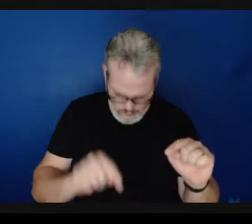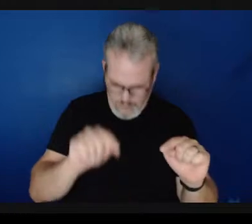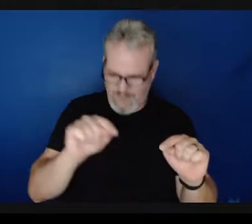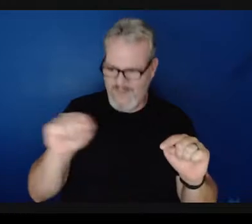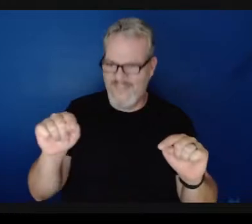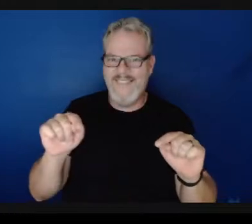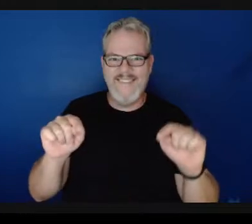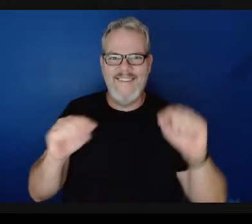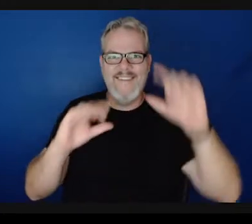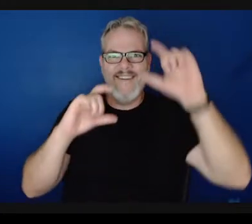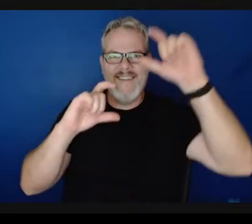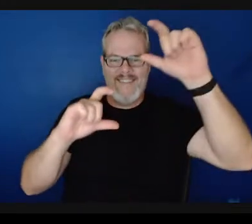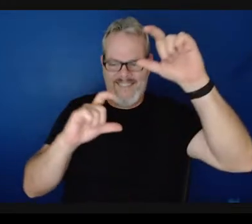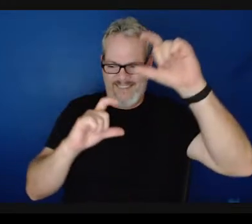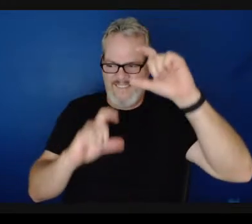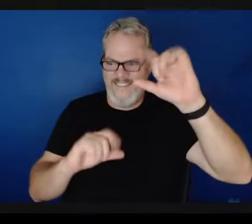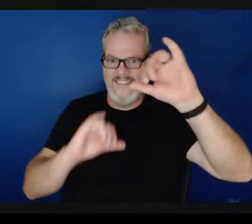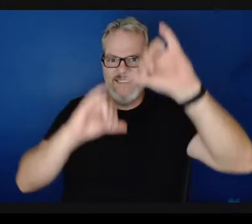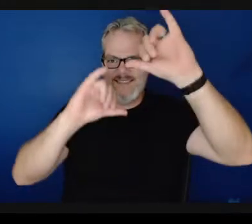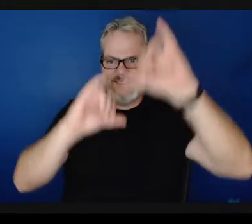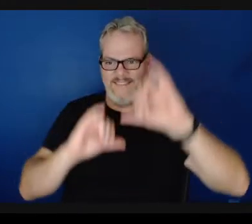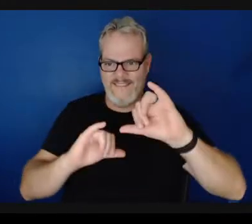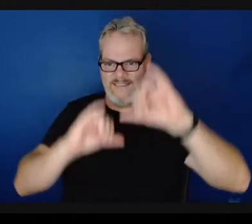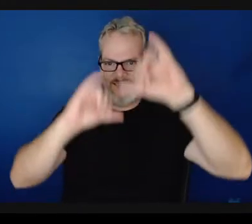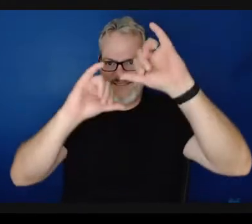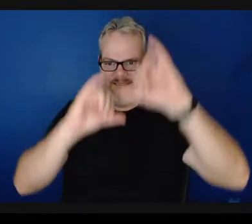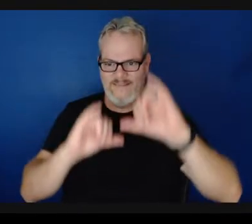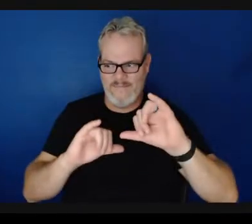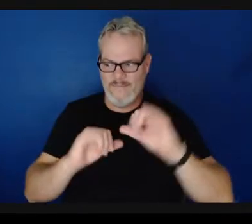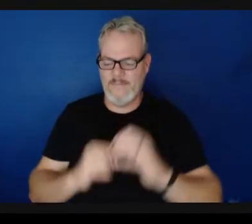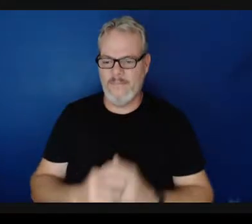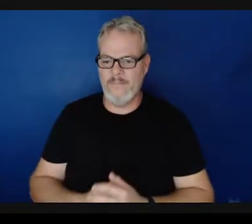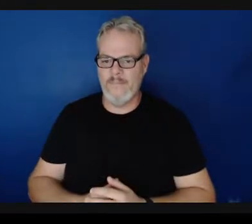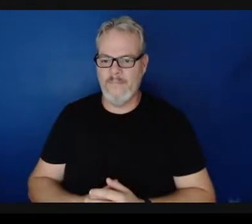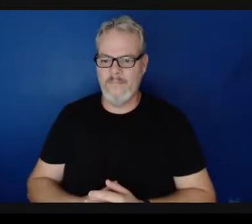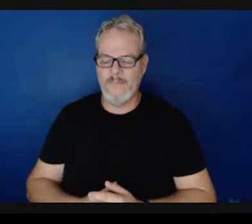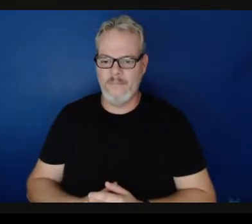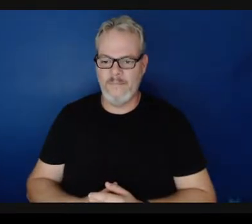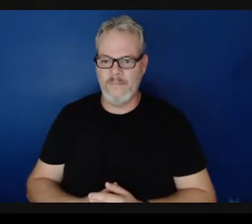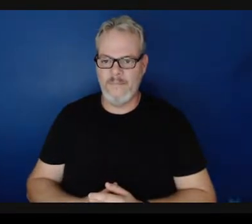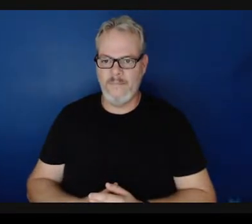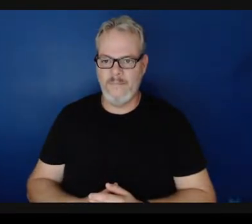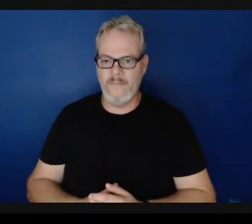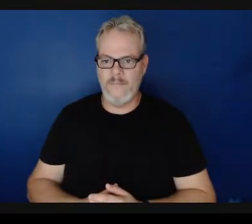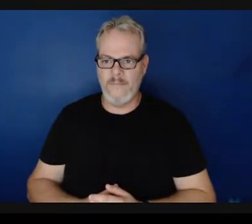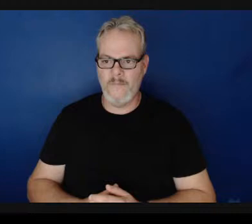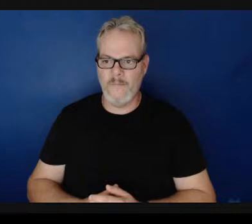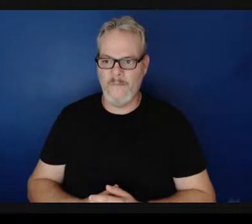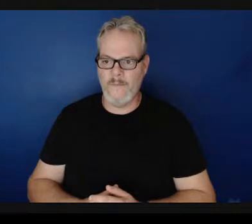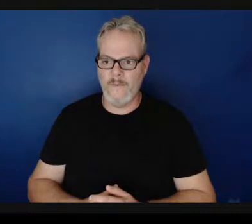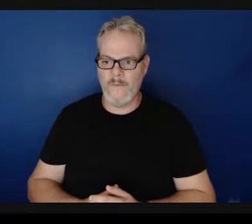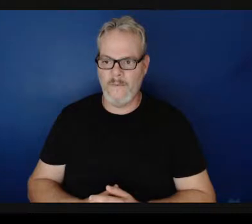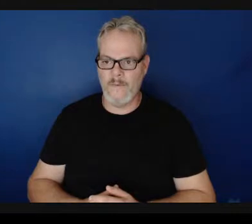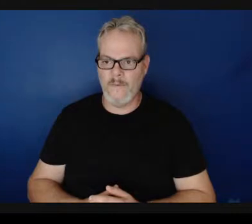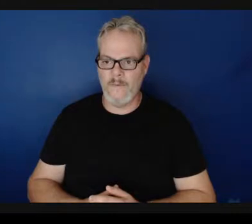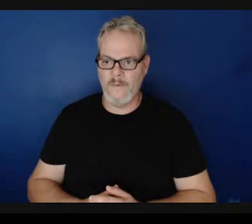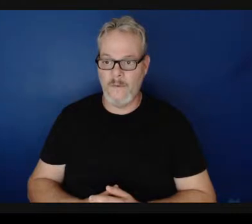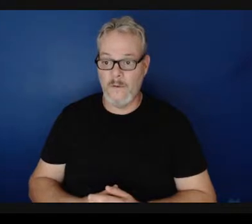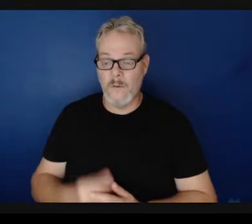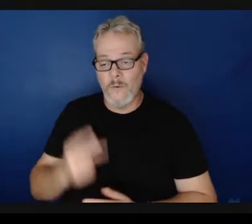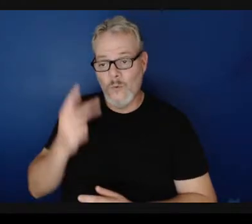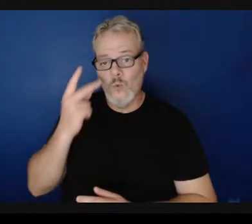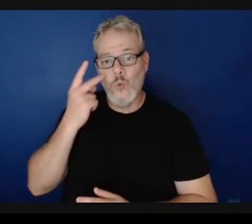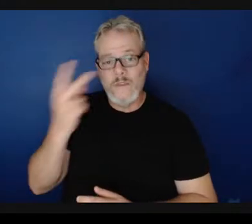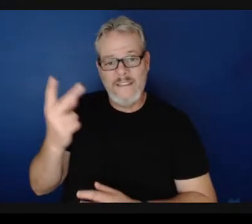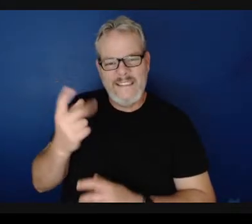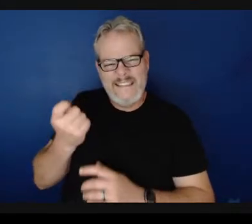of the earthquakes. And then when it's stabilized, then earthquakes trended back down earlier in the month. So we'll see it's slightly different than we saw